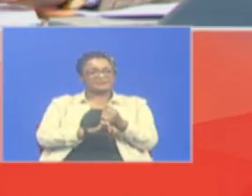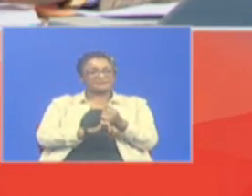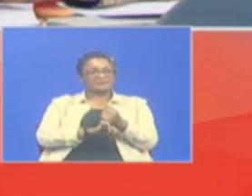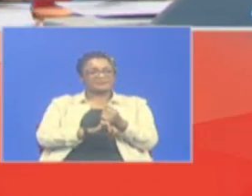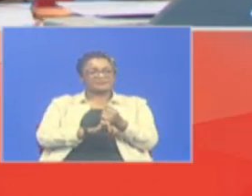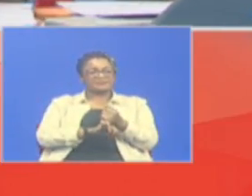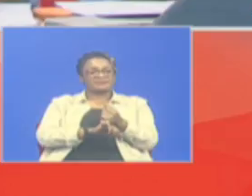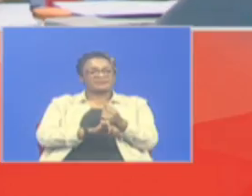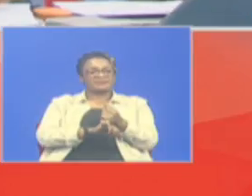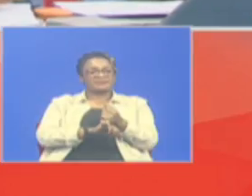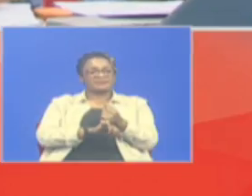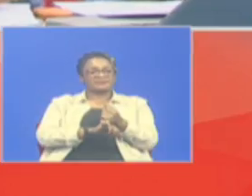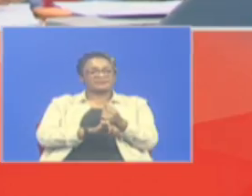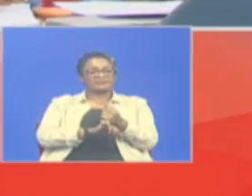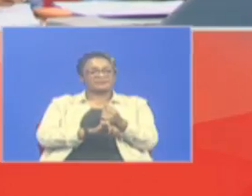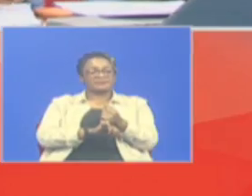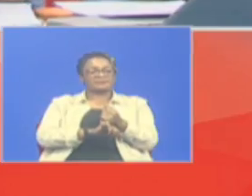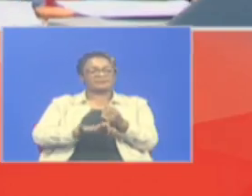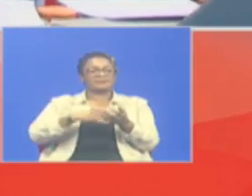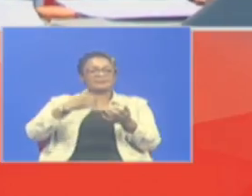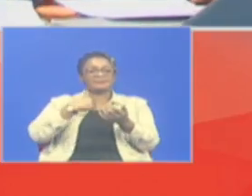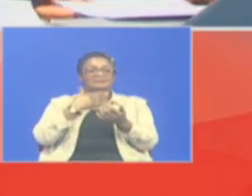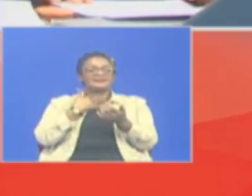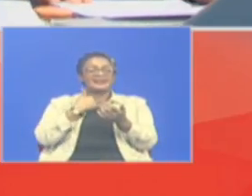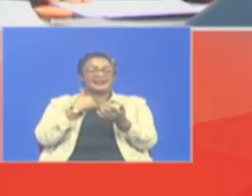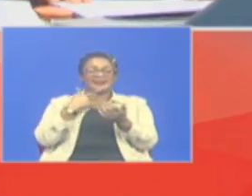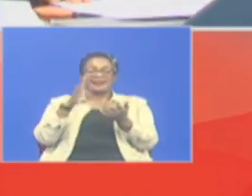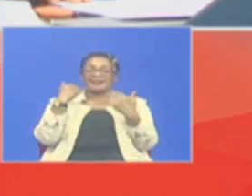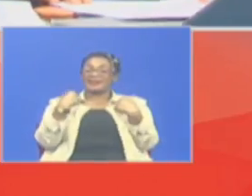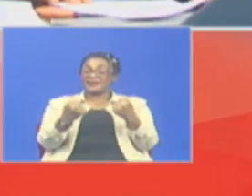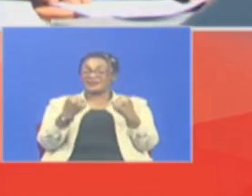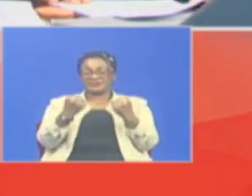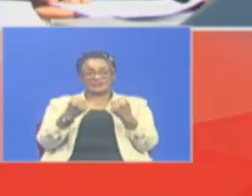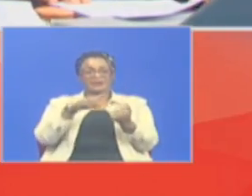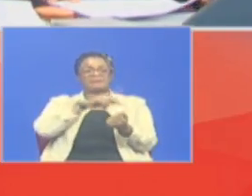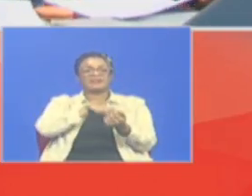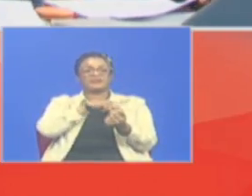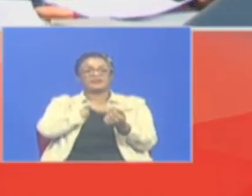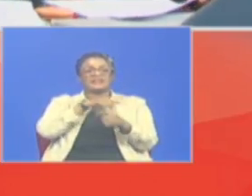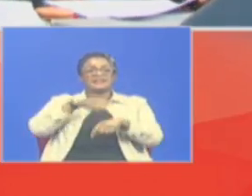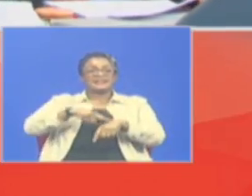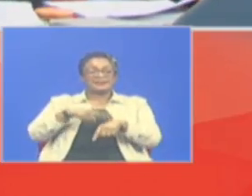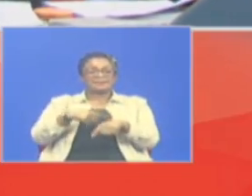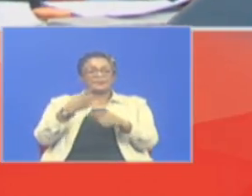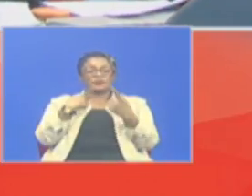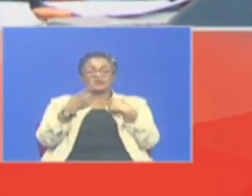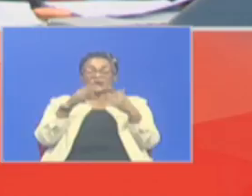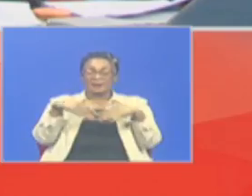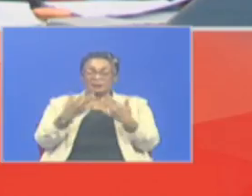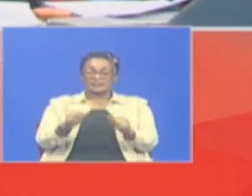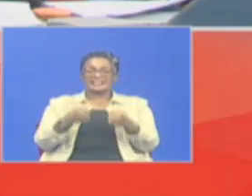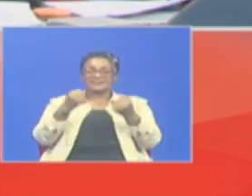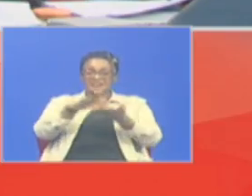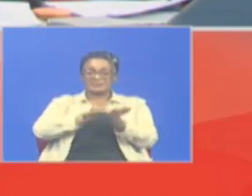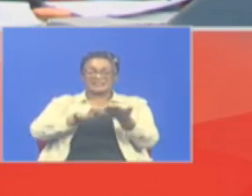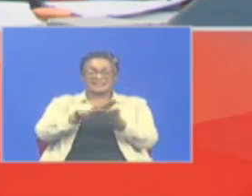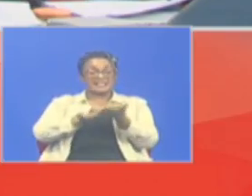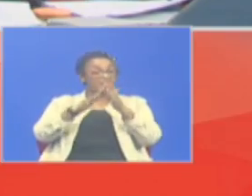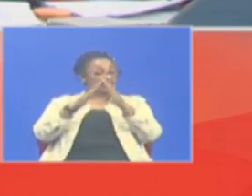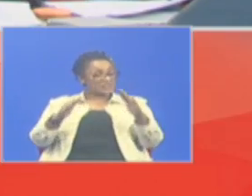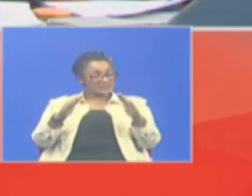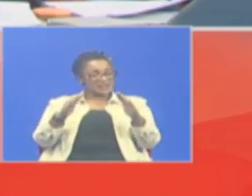Okay, Diva. I like her energy and passion. I think when they come to safe spaces and the shelter,